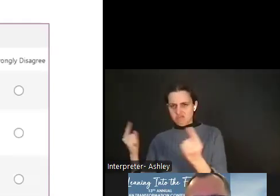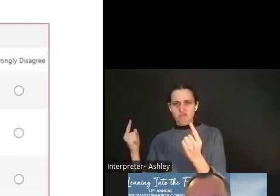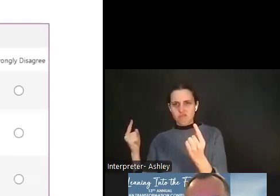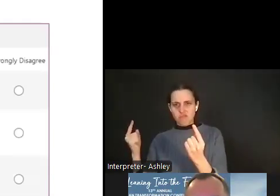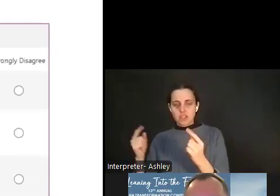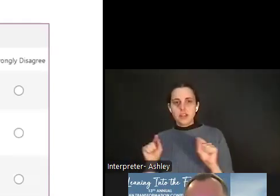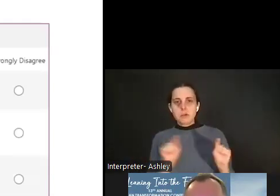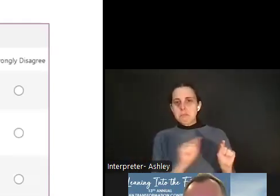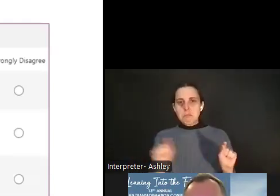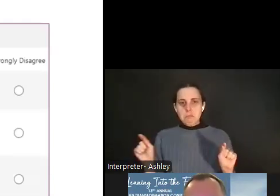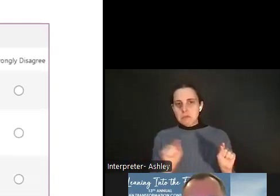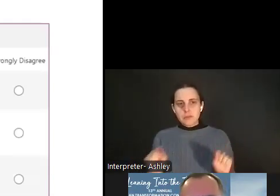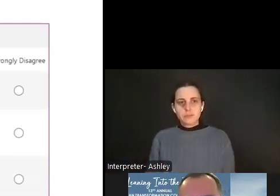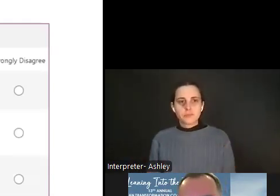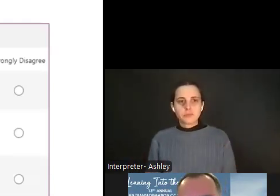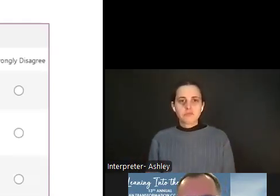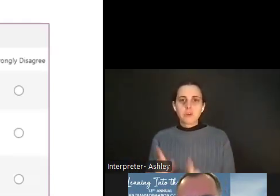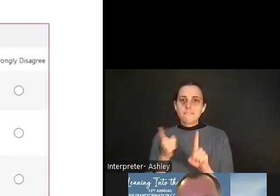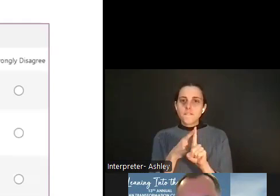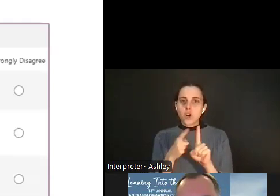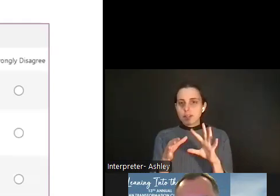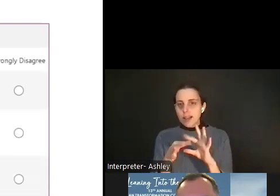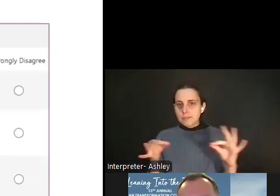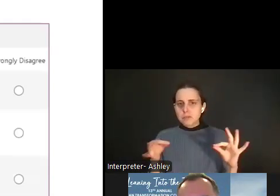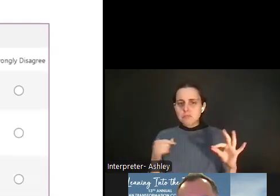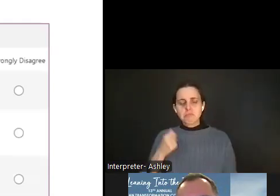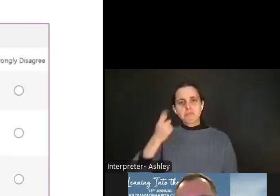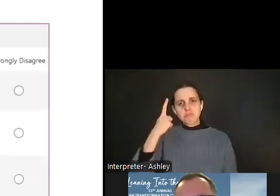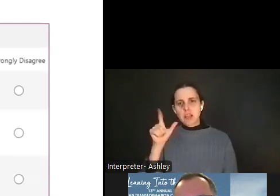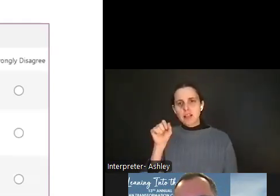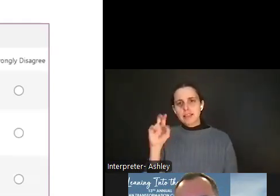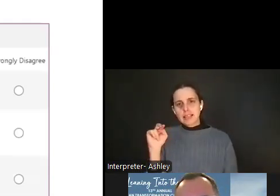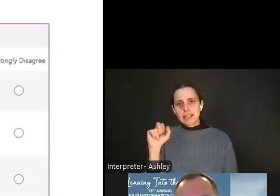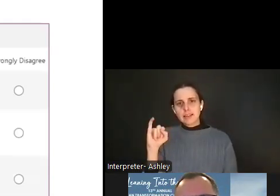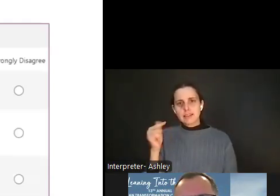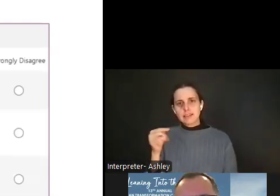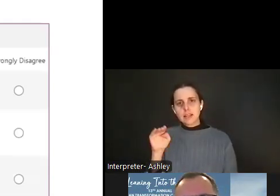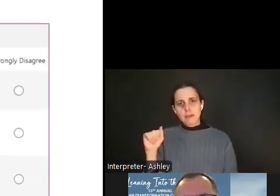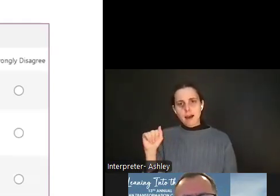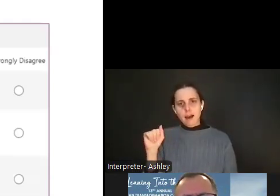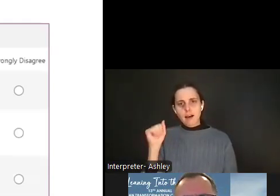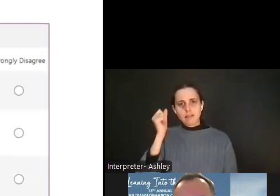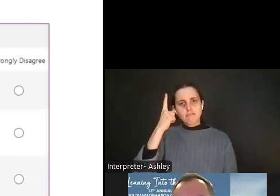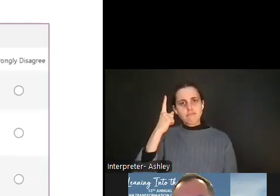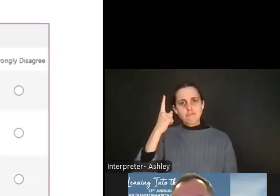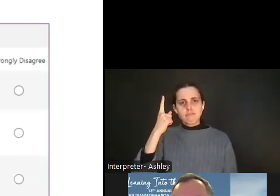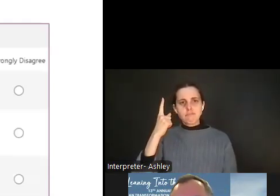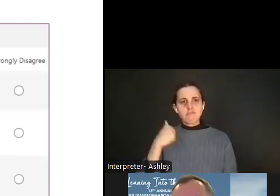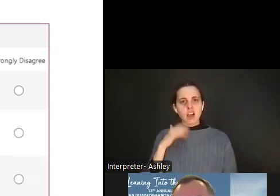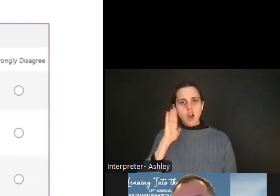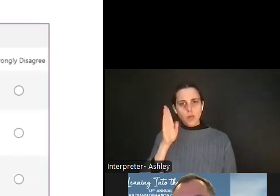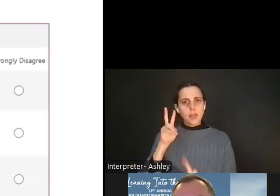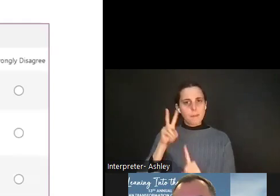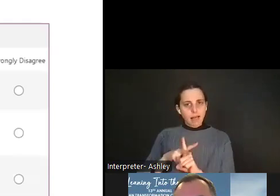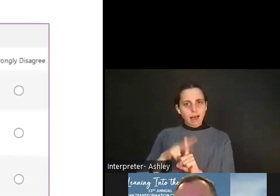good grasp of Lean Six Sigma and apply my knowledge to at least 2 to 3 process improvement each month. So if we